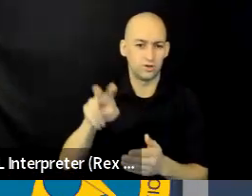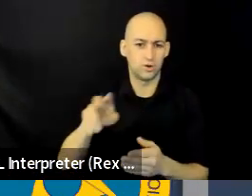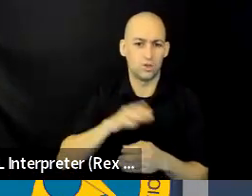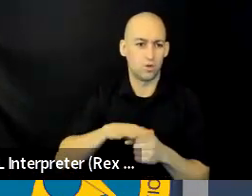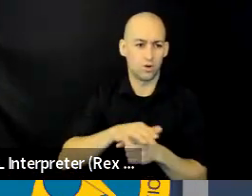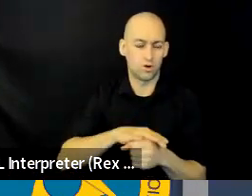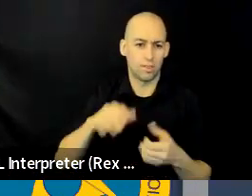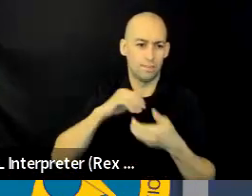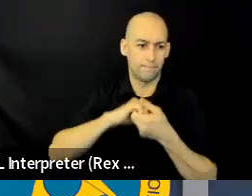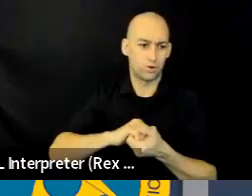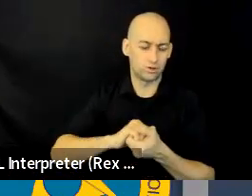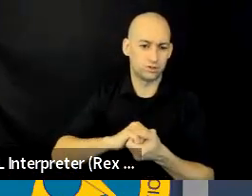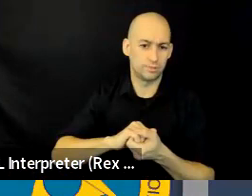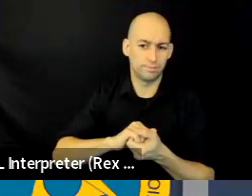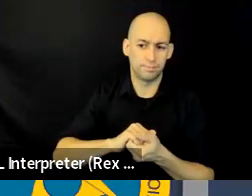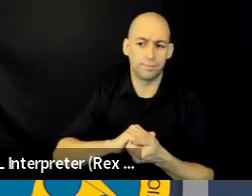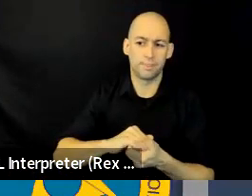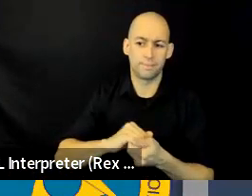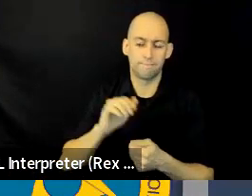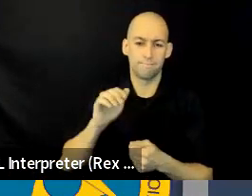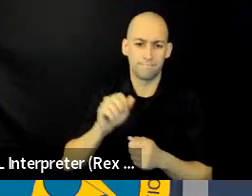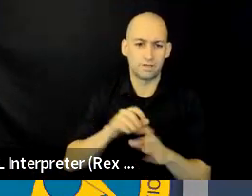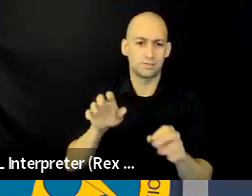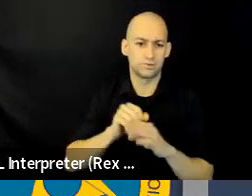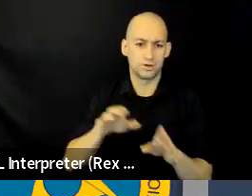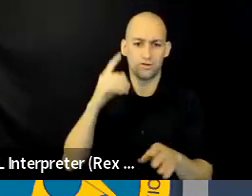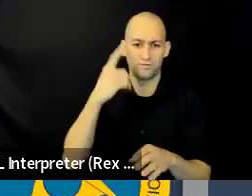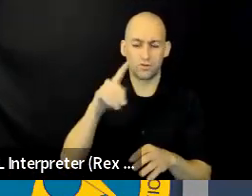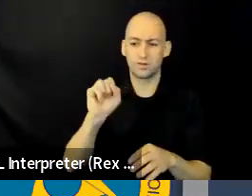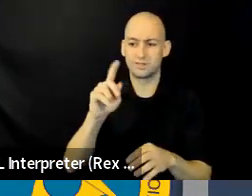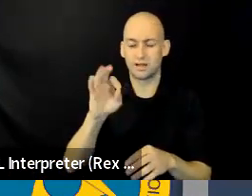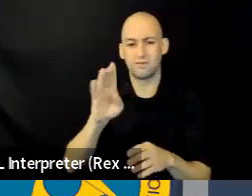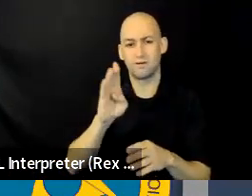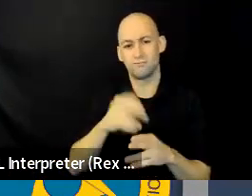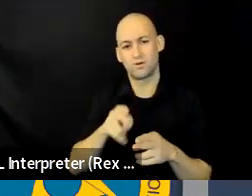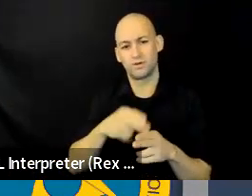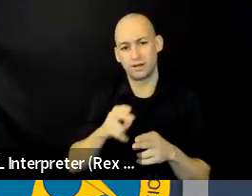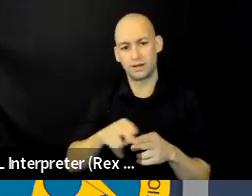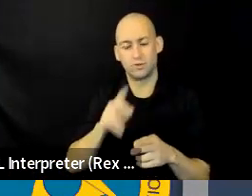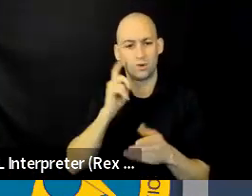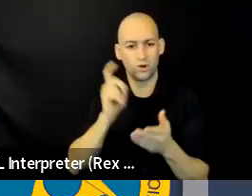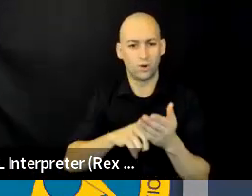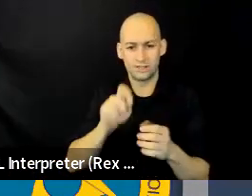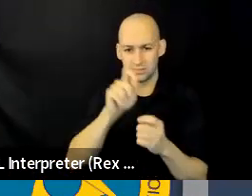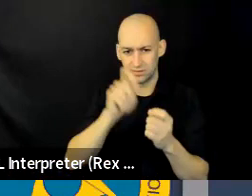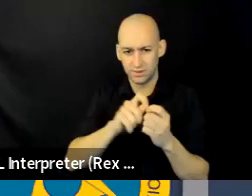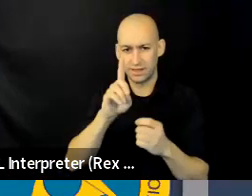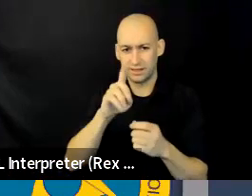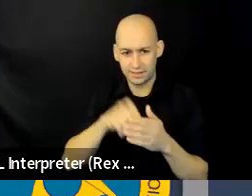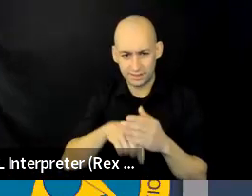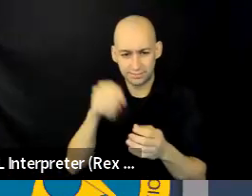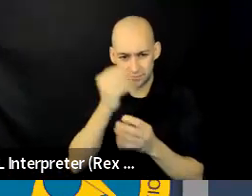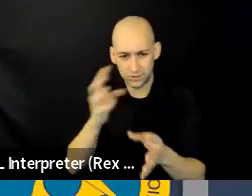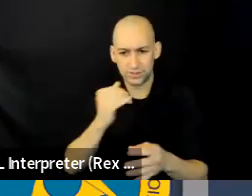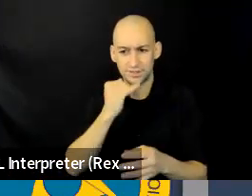partnership formulaic funding distribution. For the sake of brevity, I will just note that the specific details about the amendments